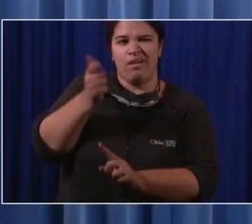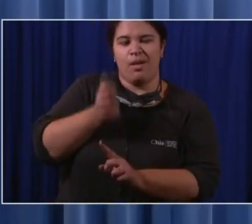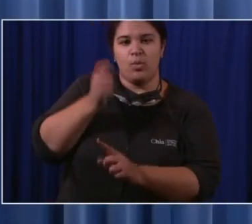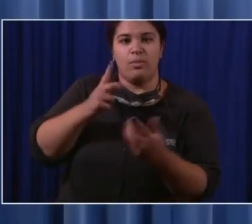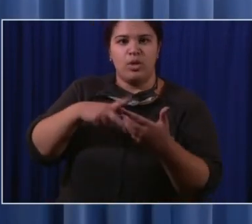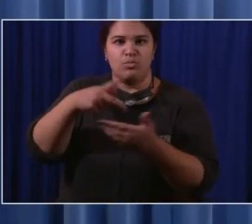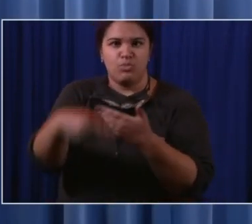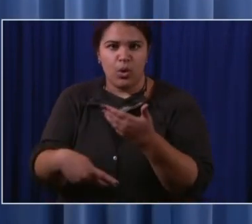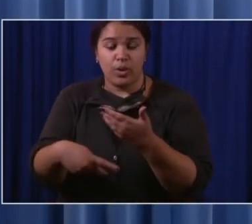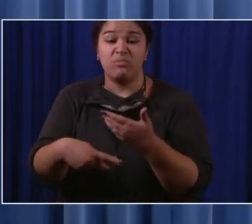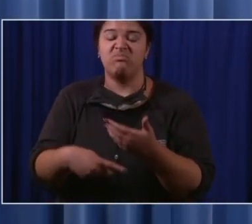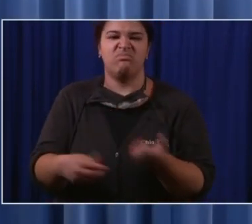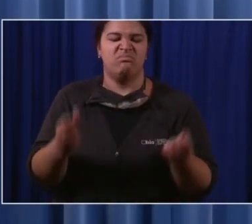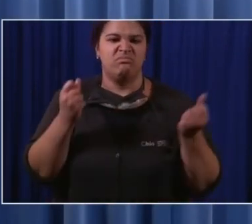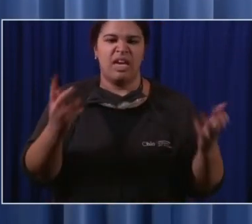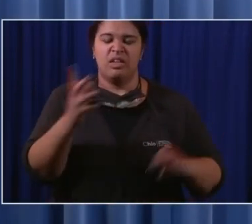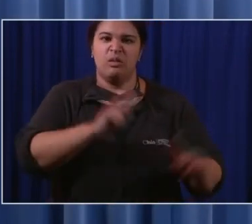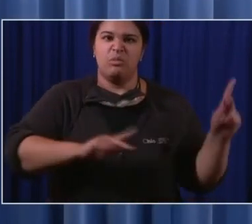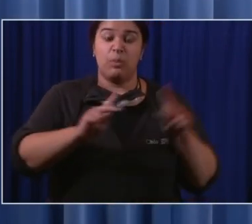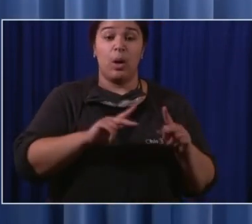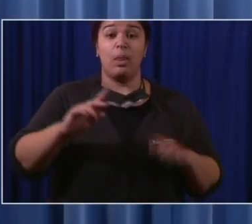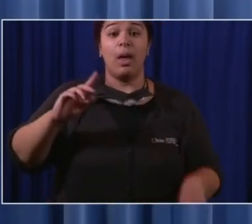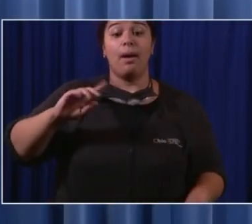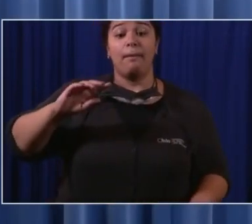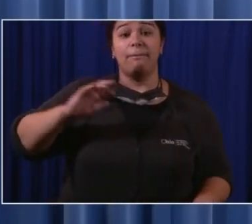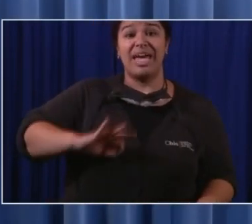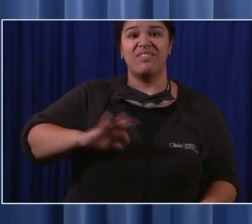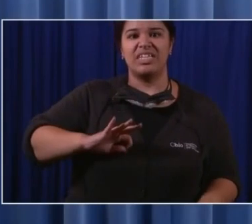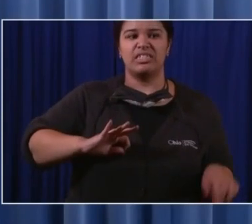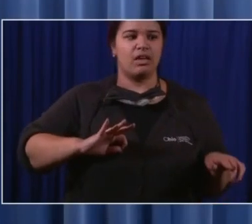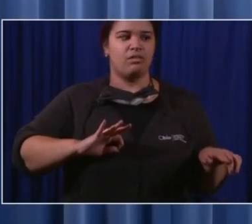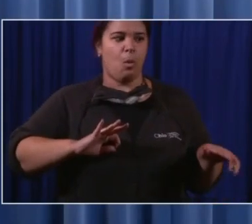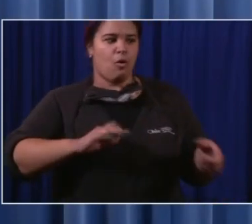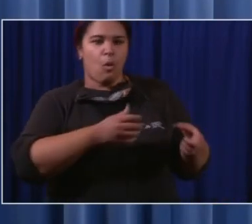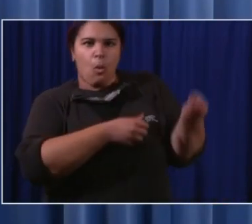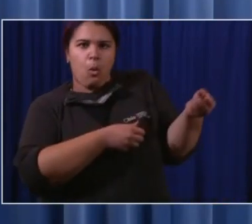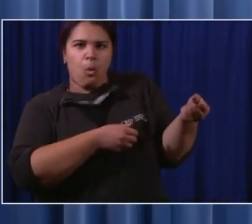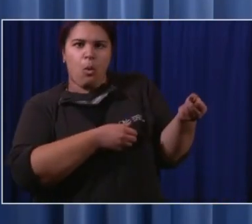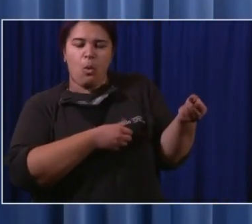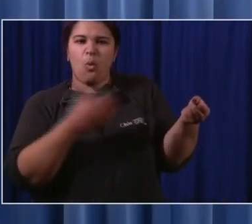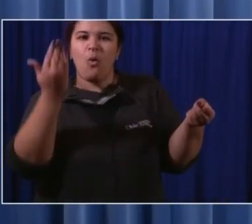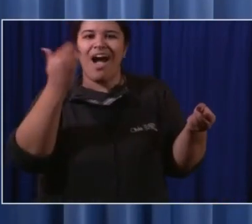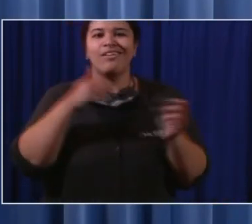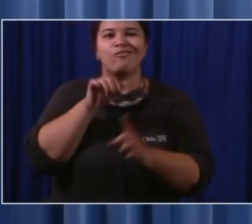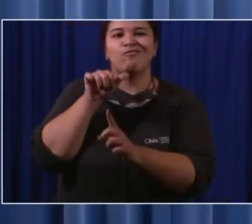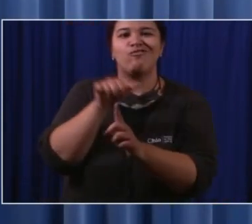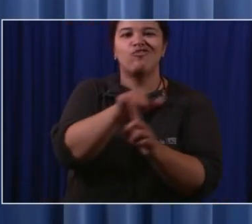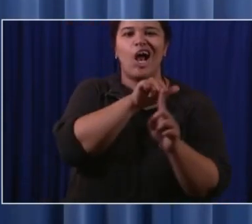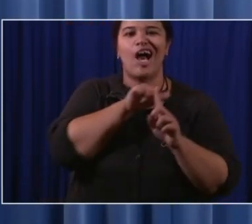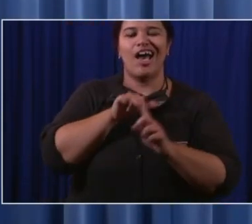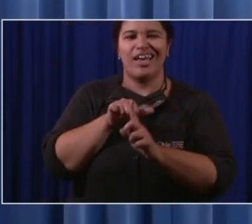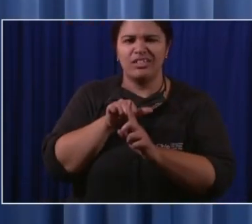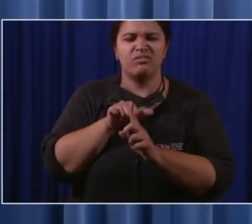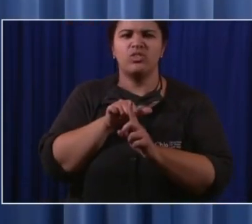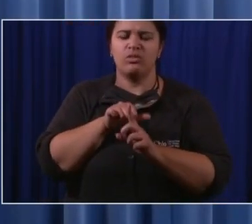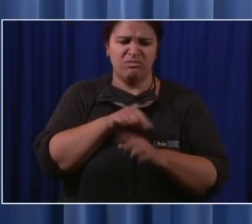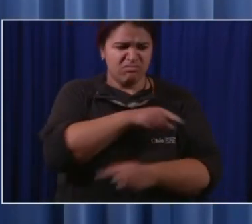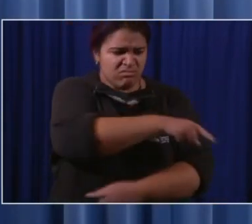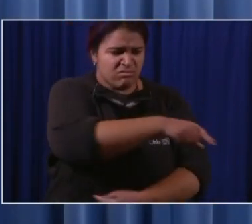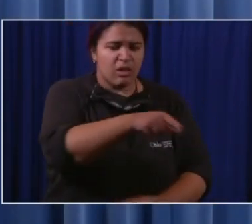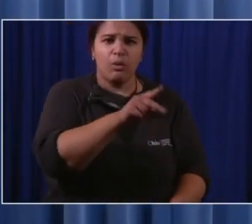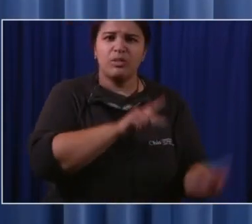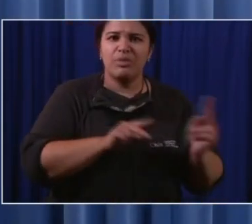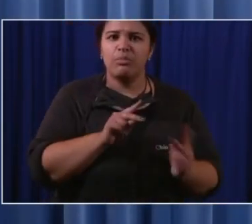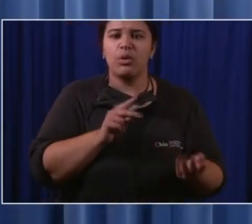had their benefits frozen because of a nationwide fraud issue. What do you have to say to those Ohioans who continue to have issues with specifically